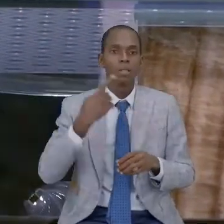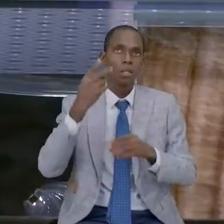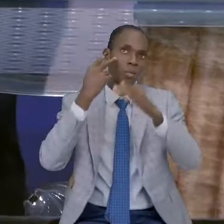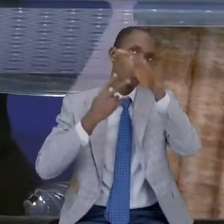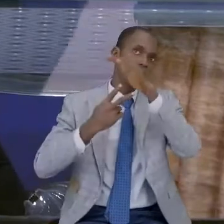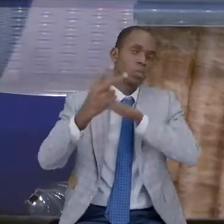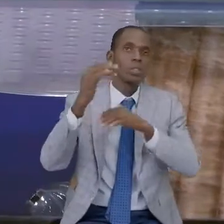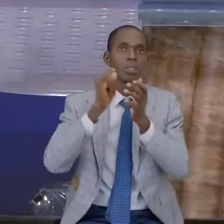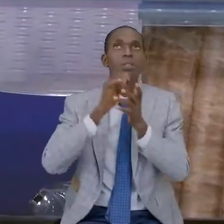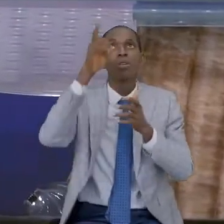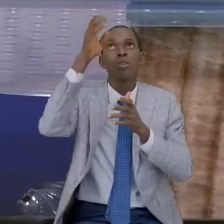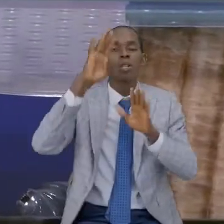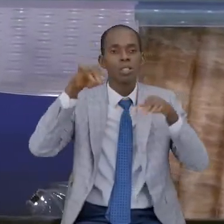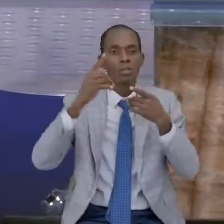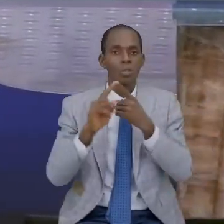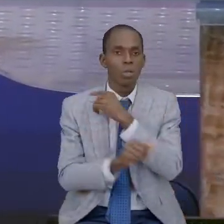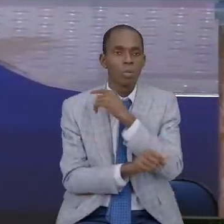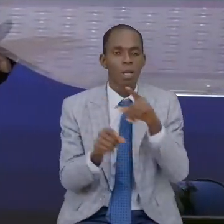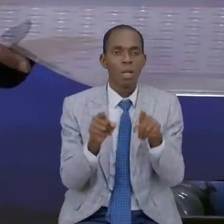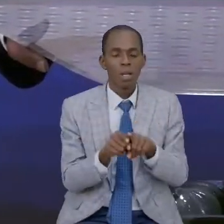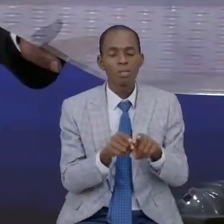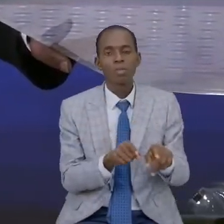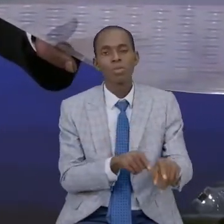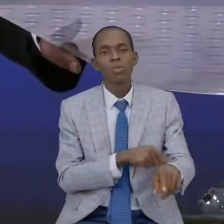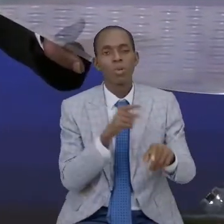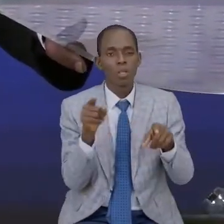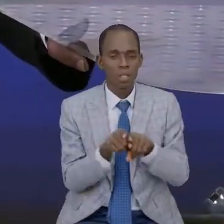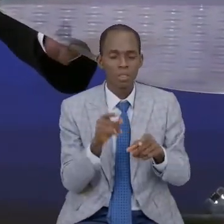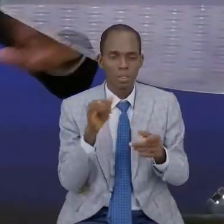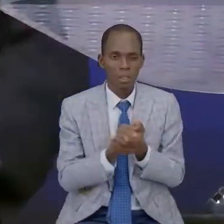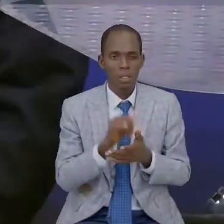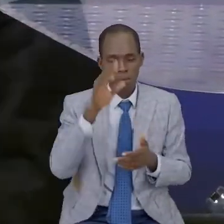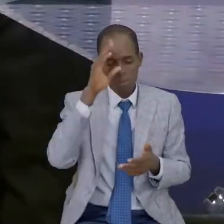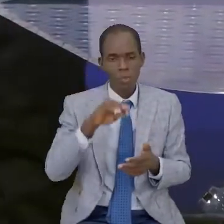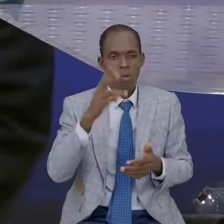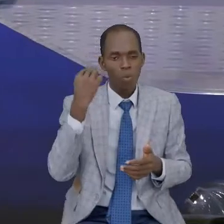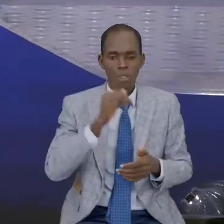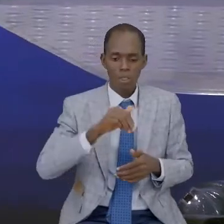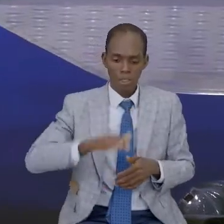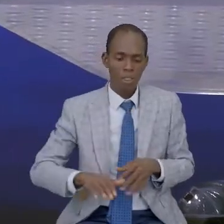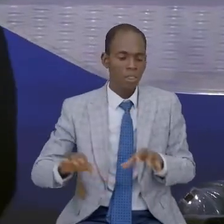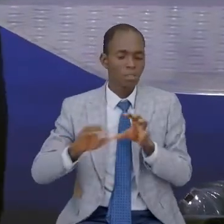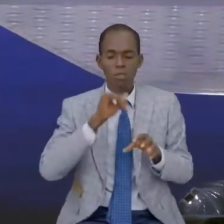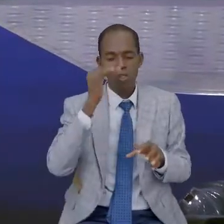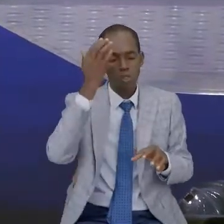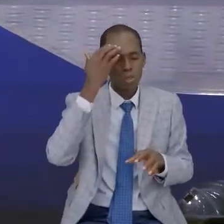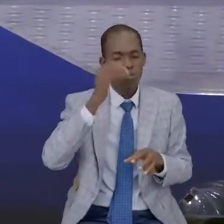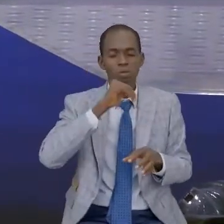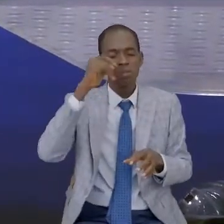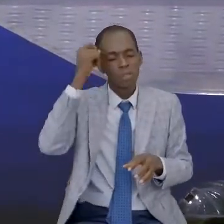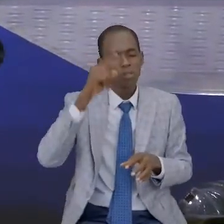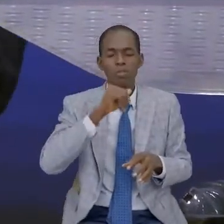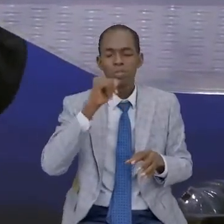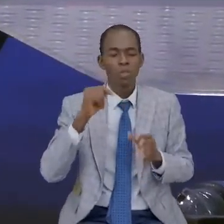God had given to Abraham. As long as he was a child, he didn't know, he didn't have, he